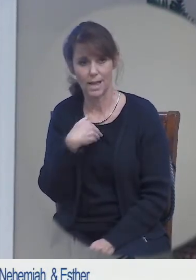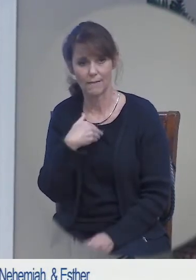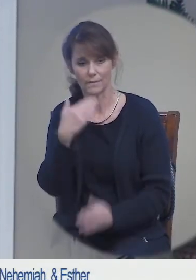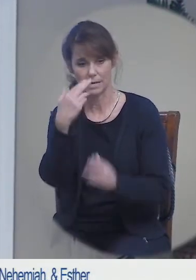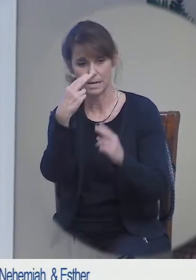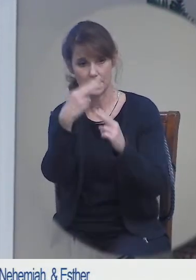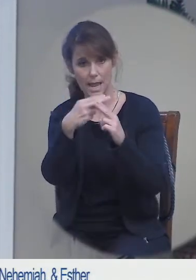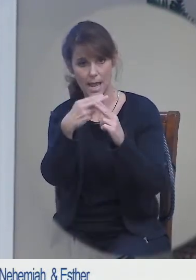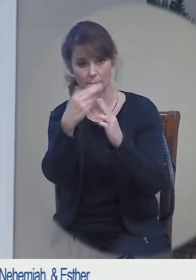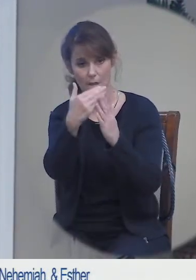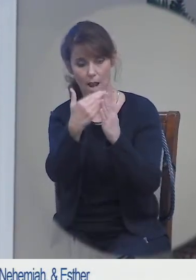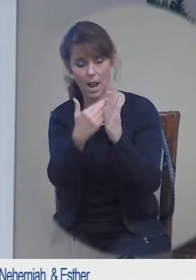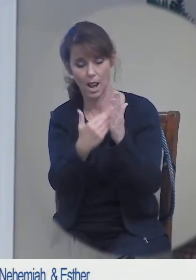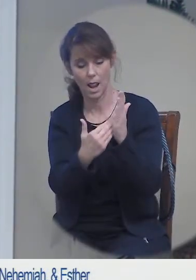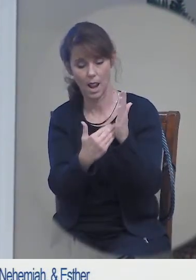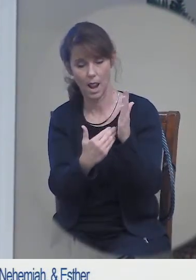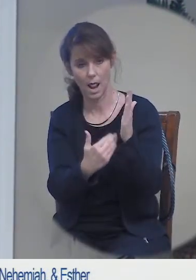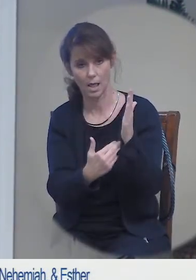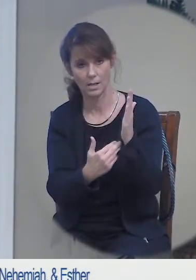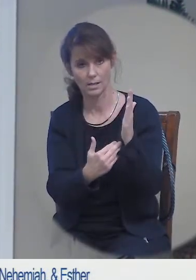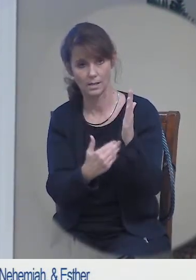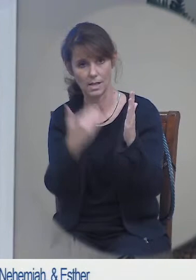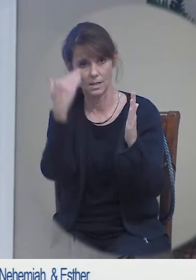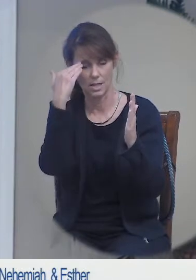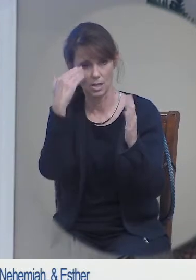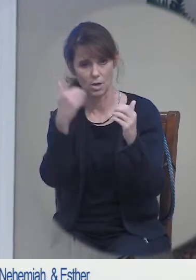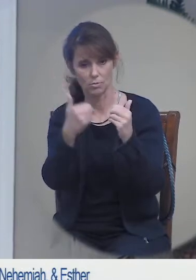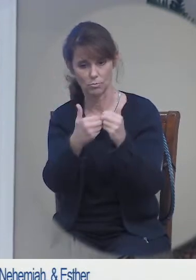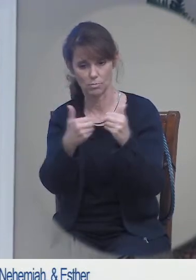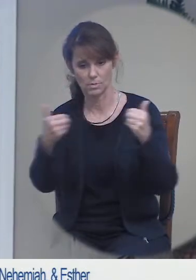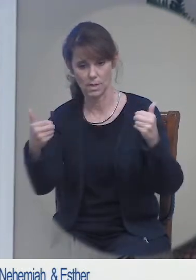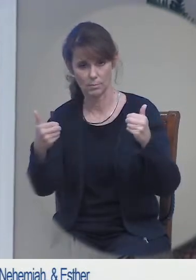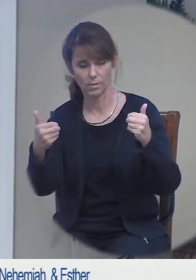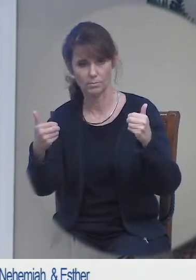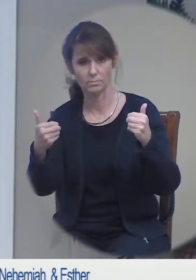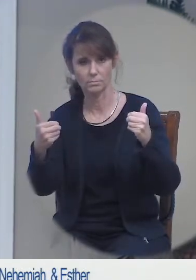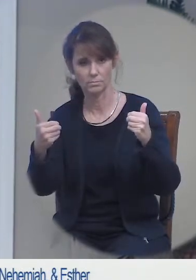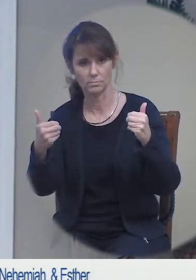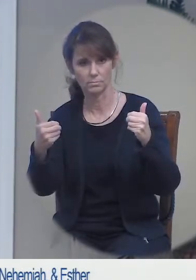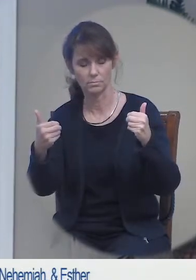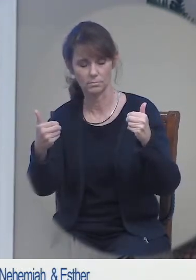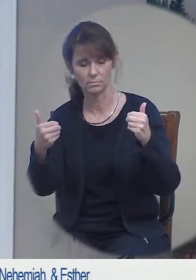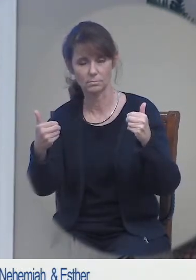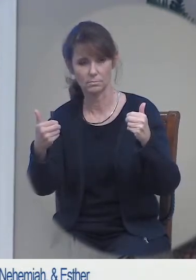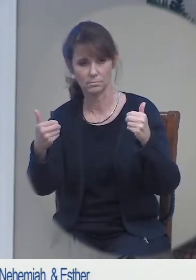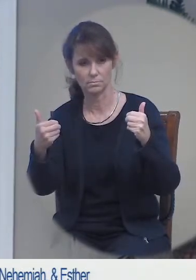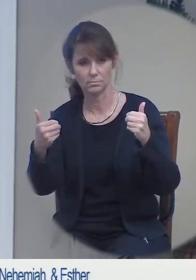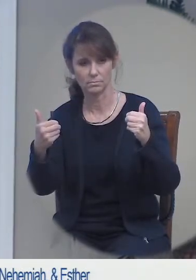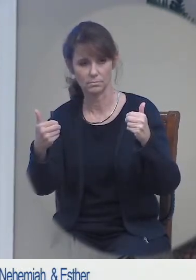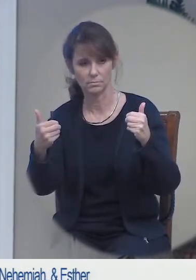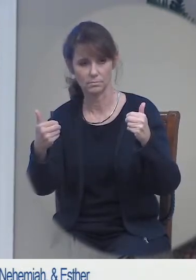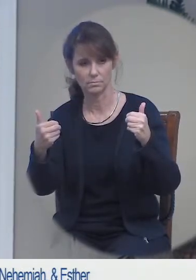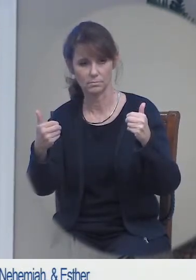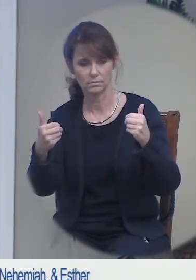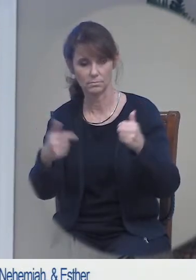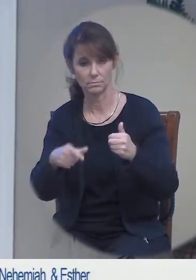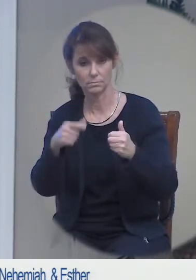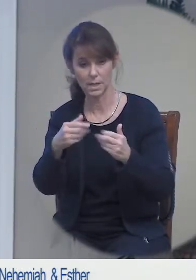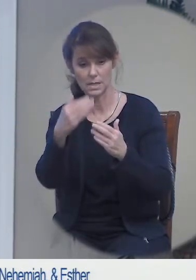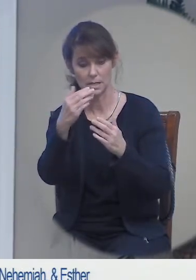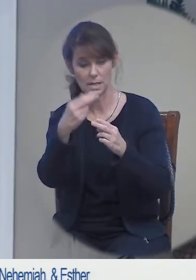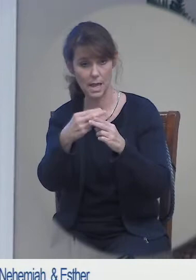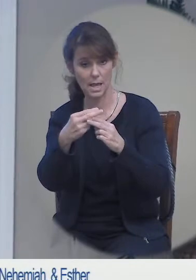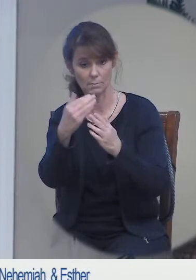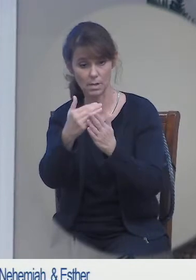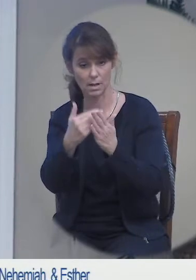go, whoops, okay, there's a division here. So first of all, that's what's going to take place. But there's some important information, I believe, in